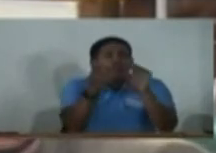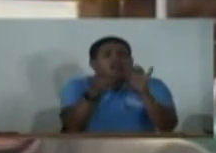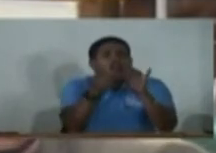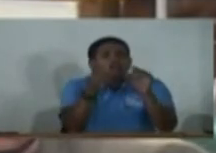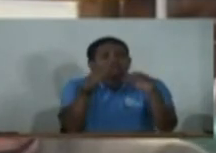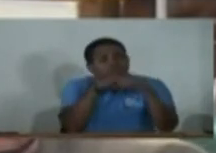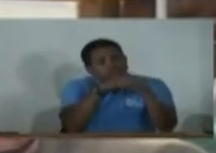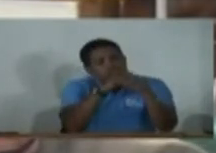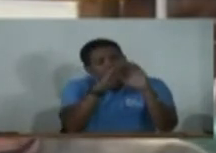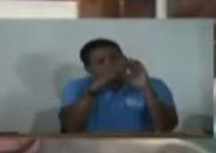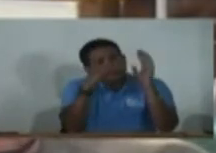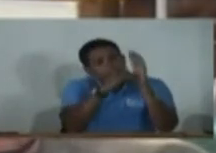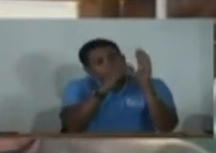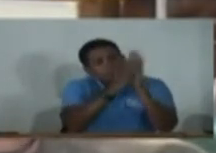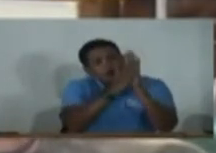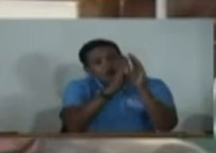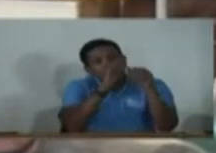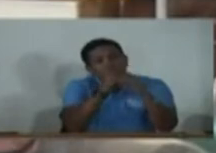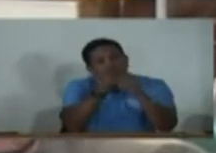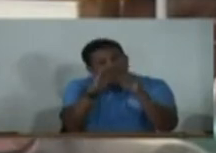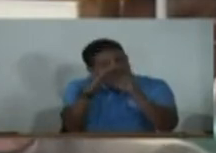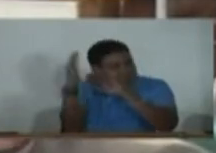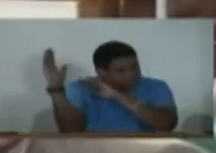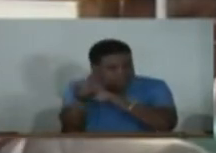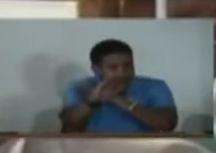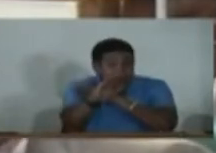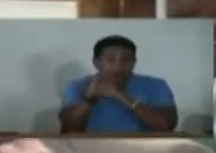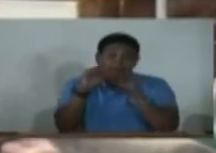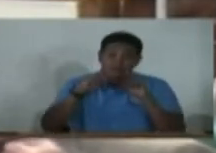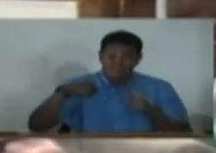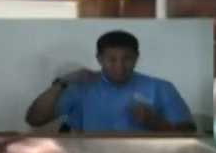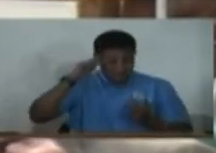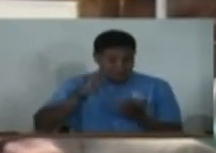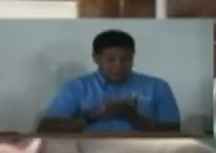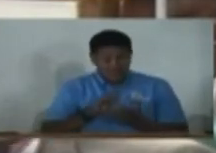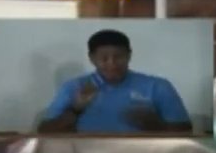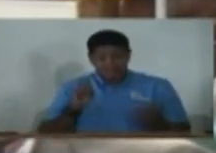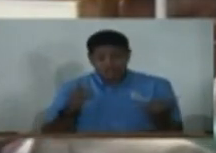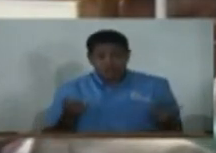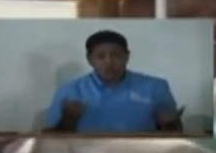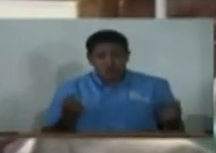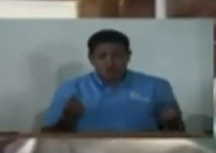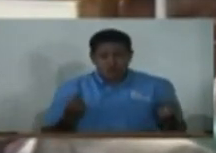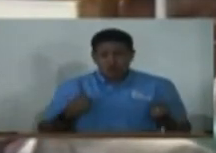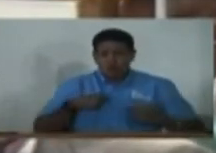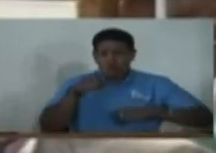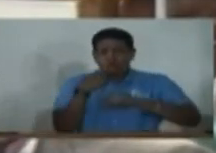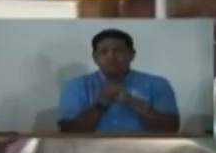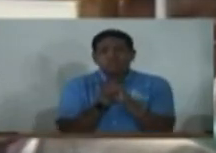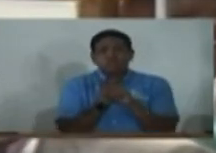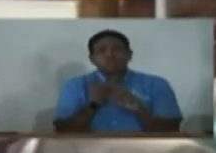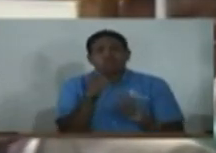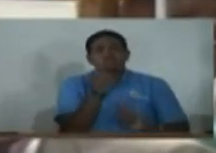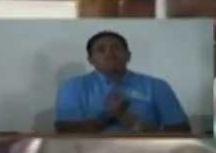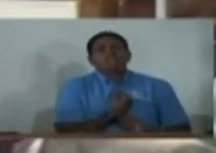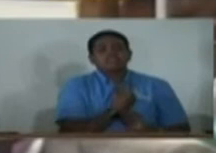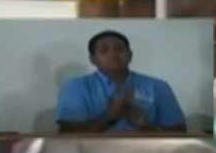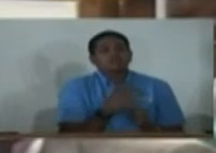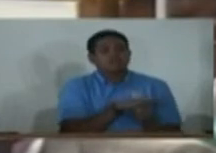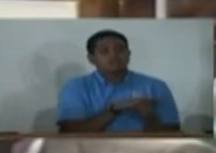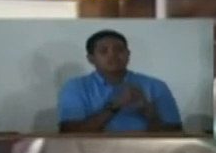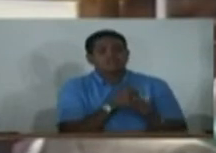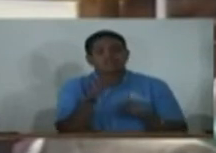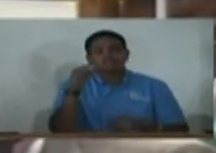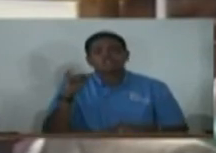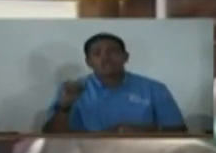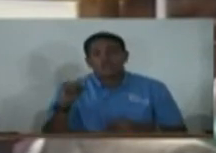indications. But I truly believe that there is need, as we are doing now, to properly have the expansion of the regime around